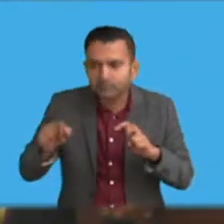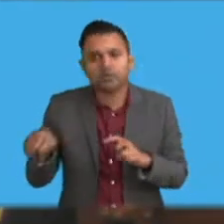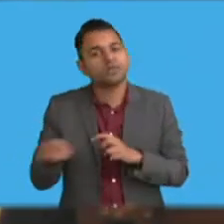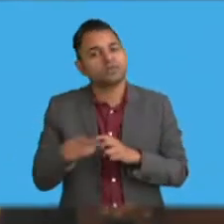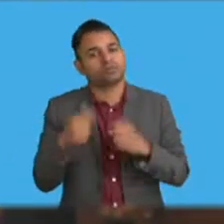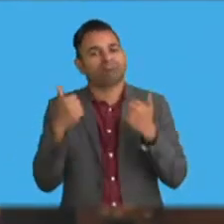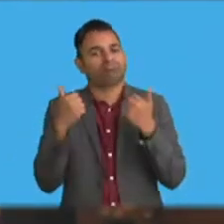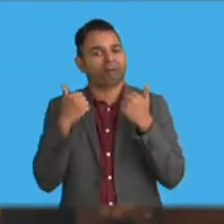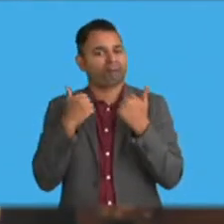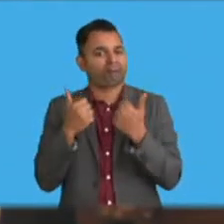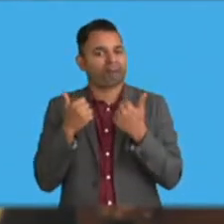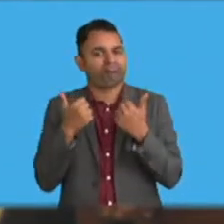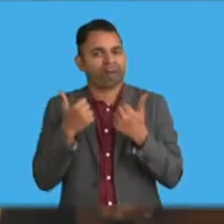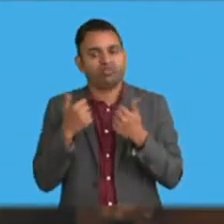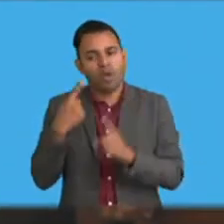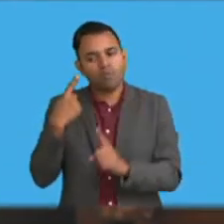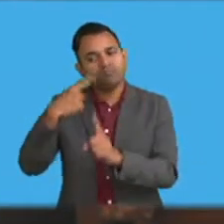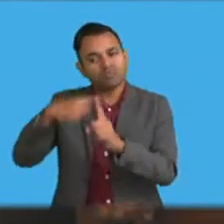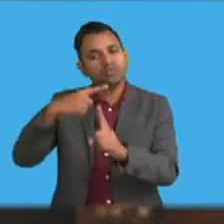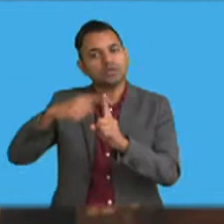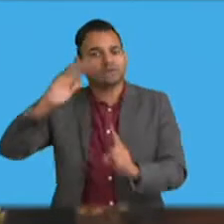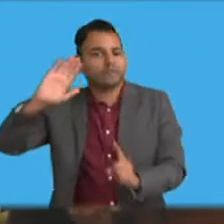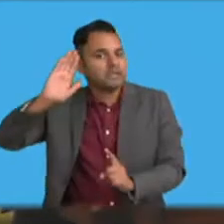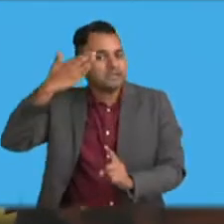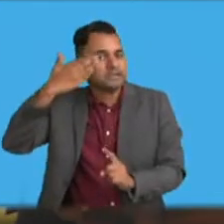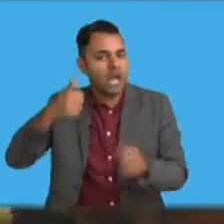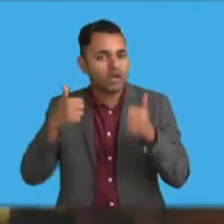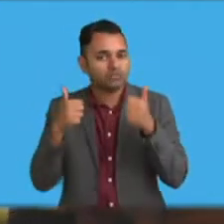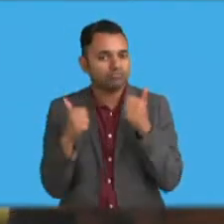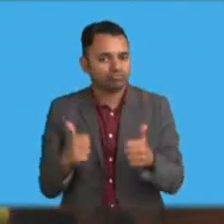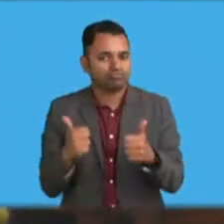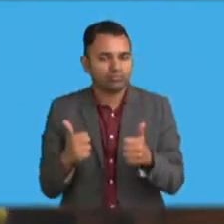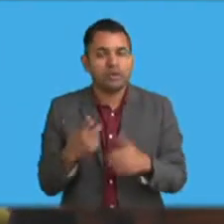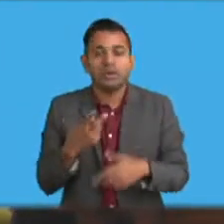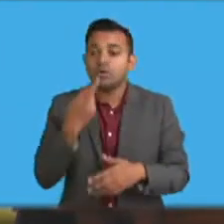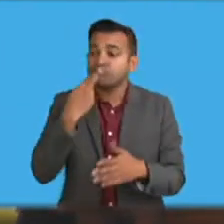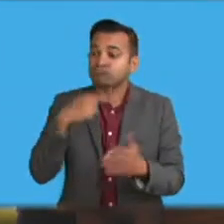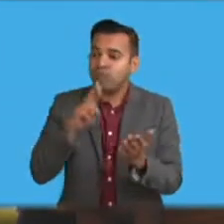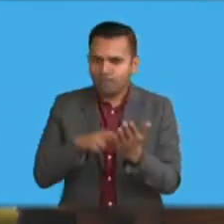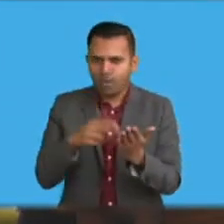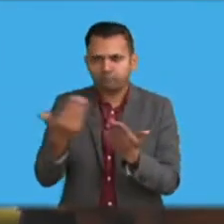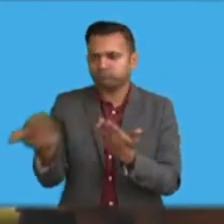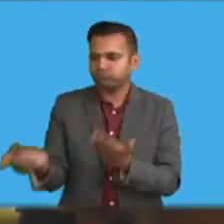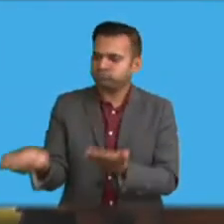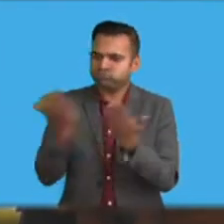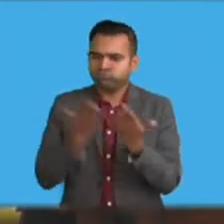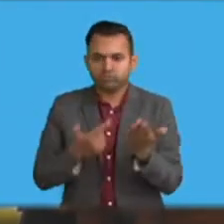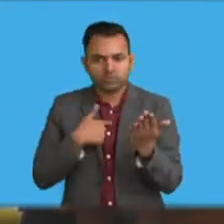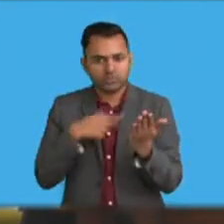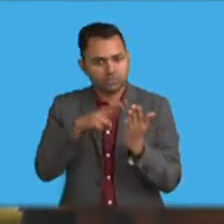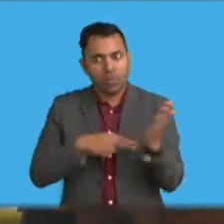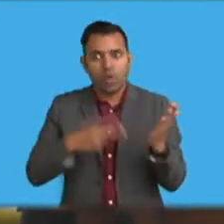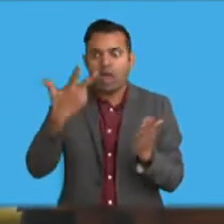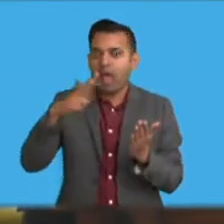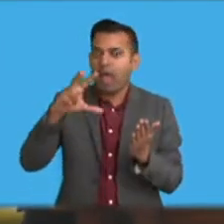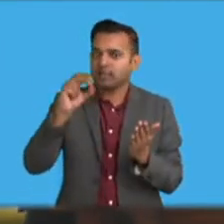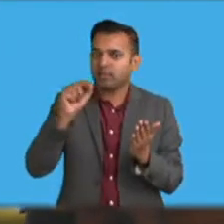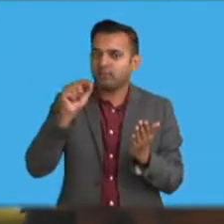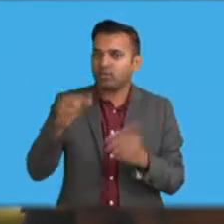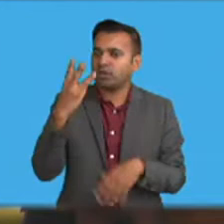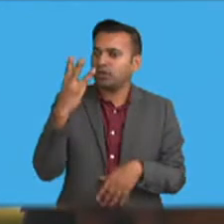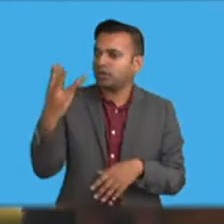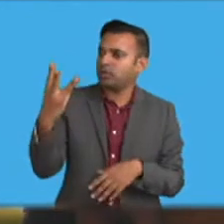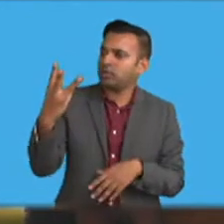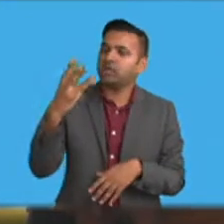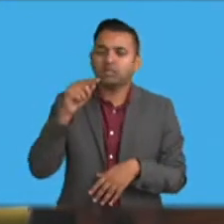stated earlier, the MSBG has recorded a resounding 80.3% success rate of those